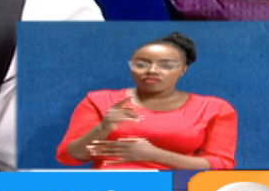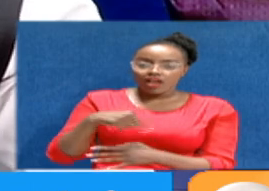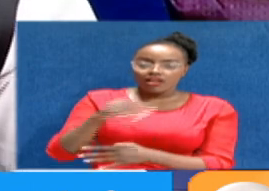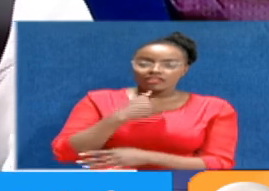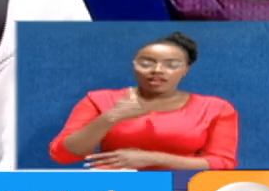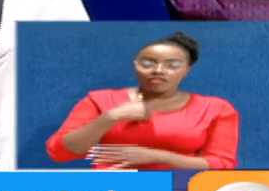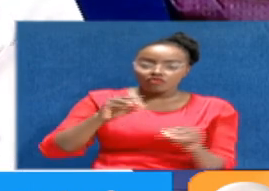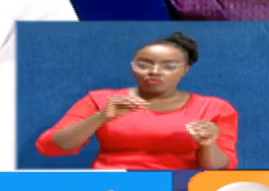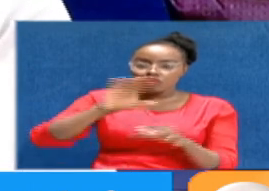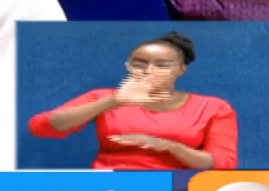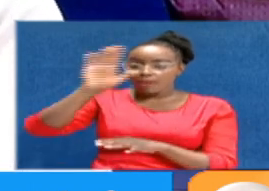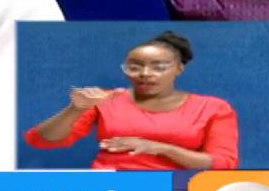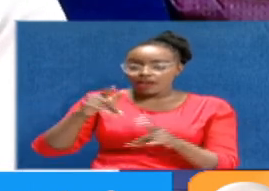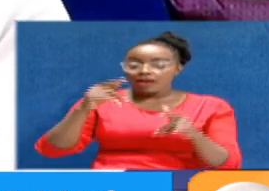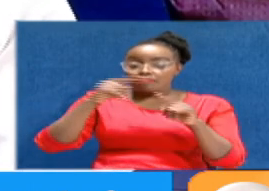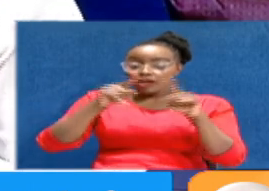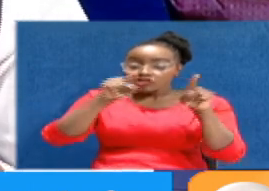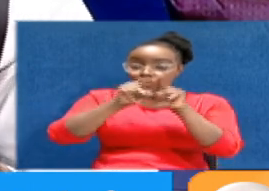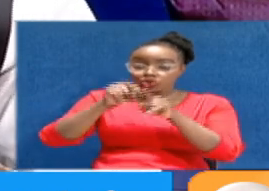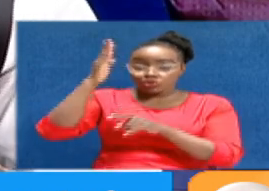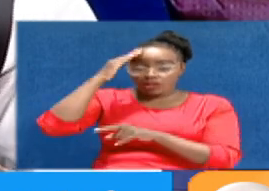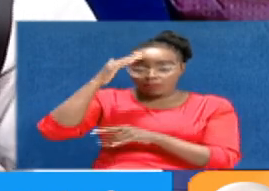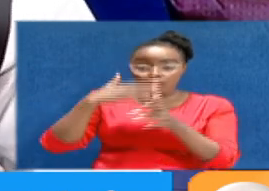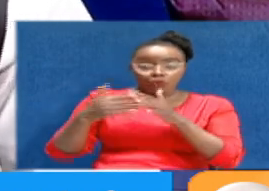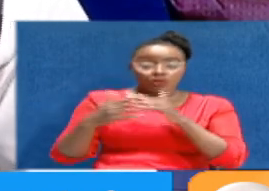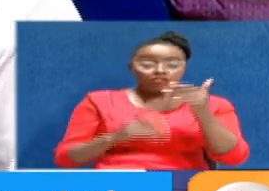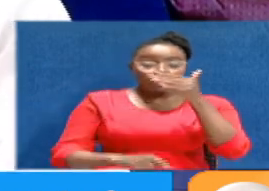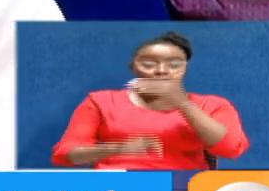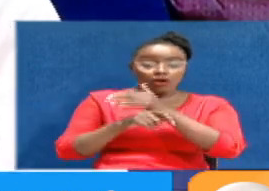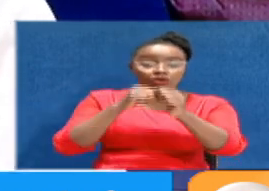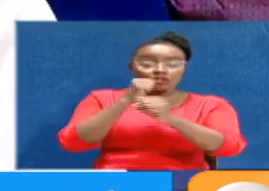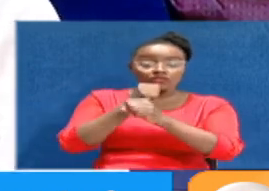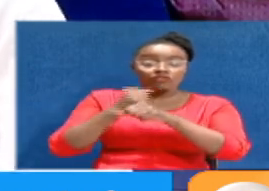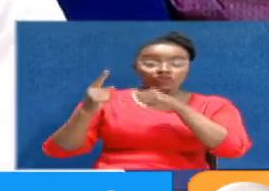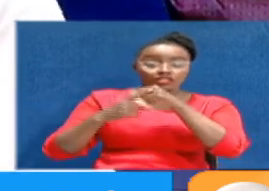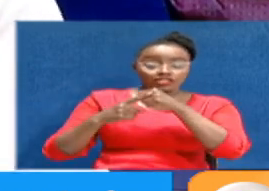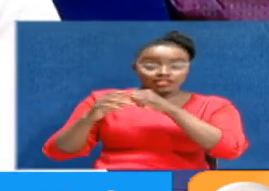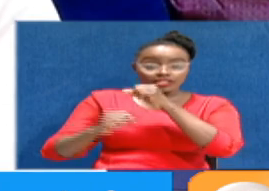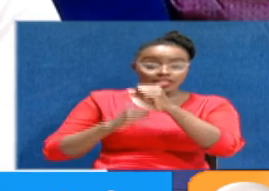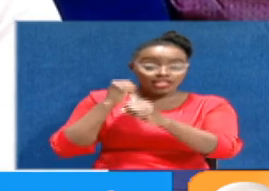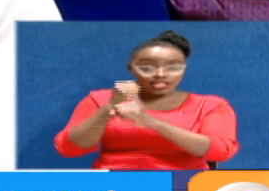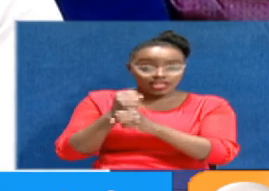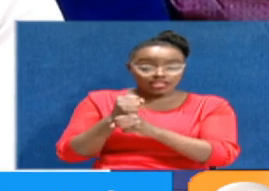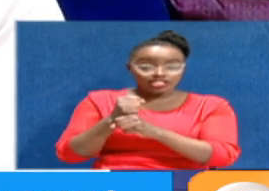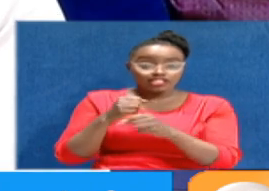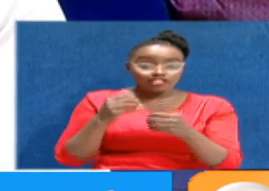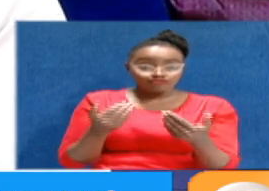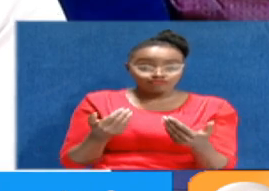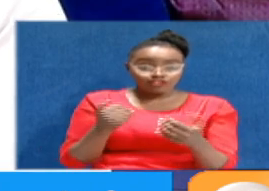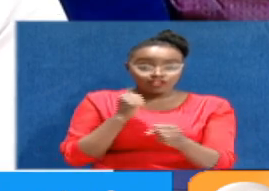we get back on track. Let's remember what Magufuli had done for 6 years is